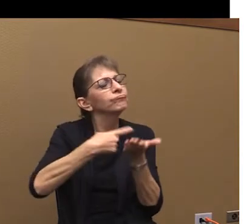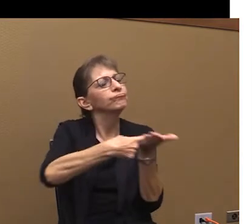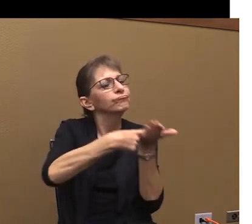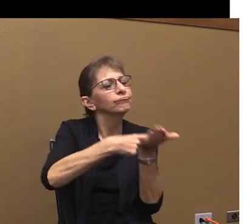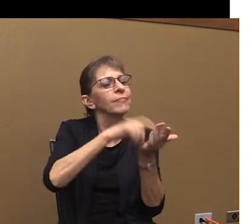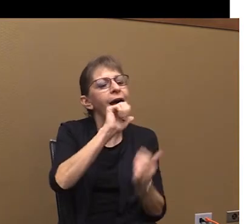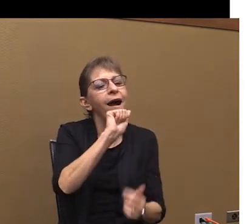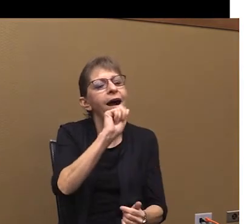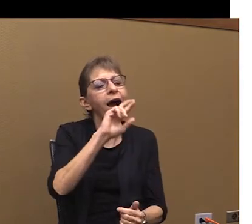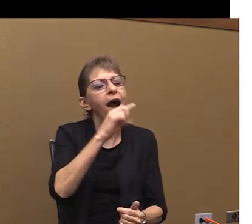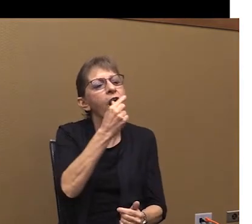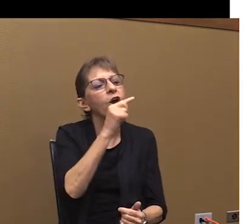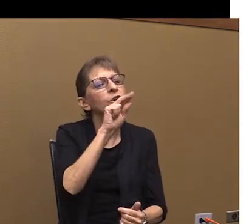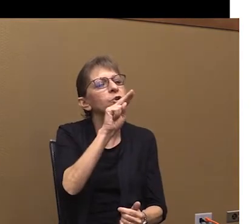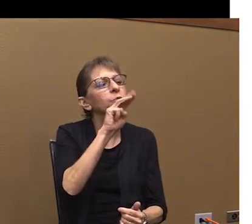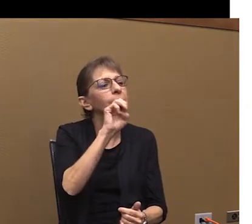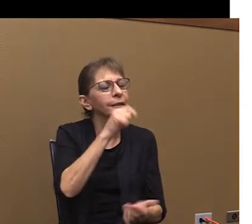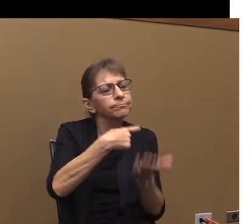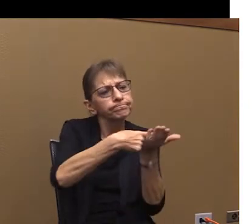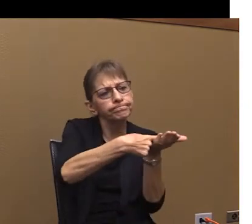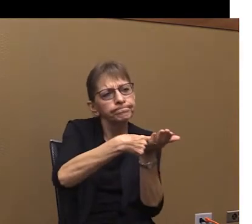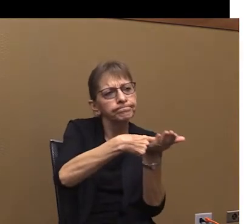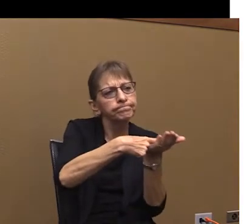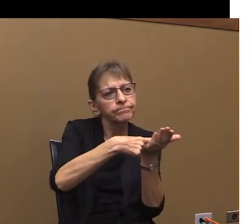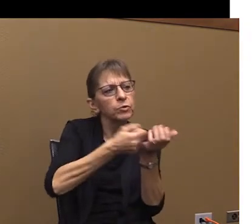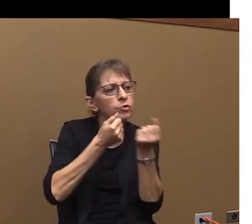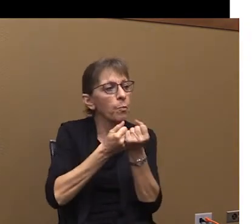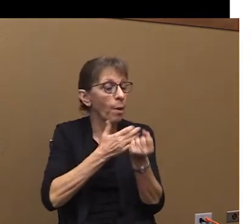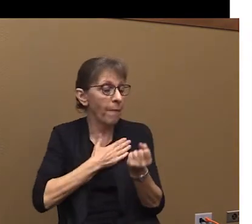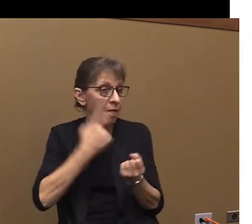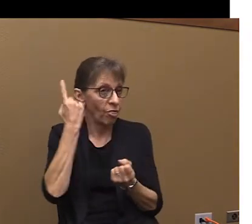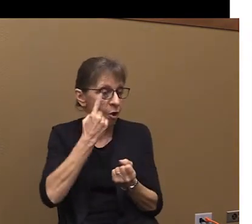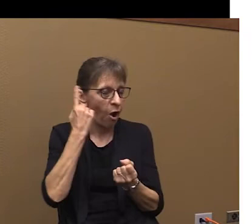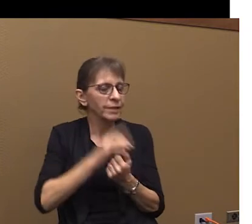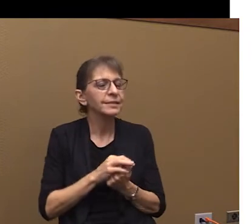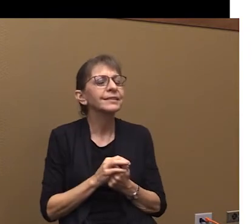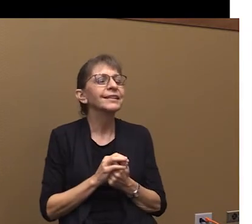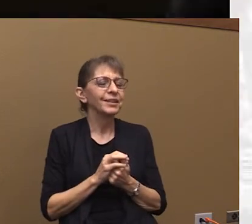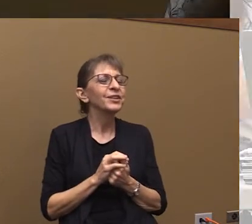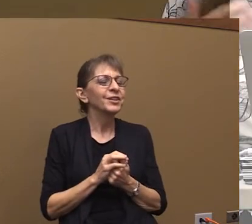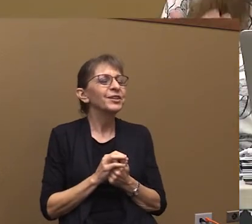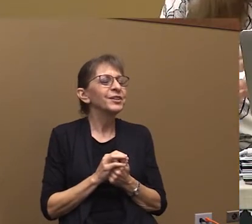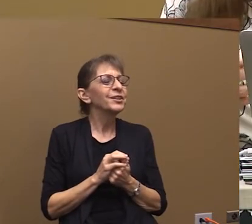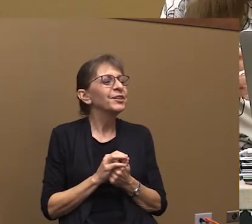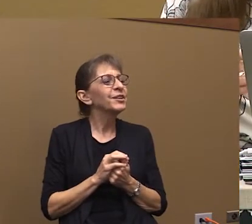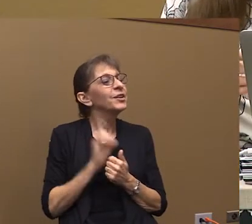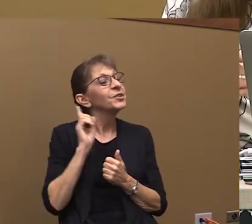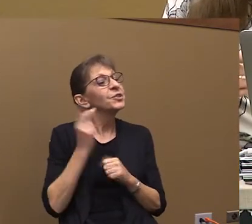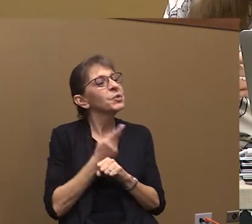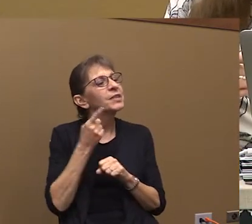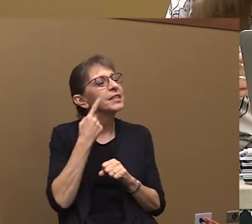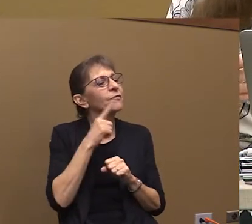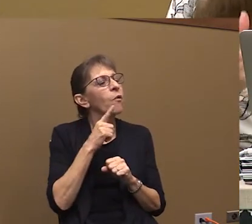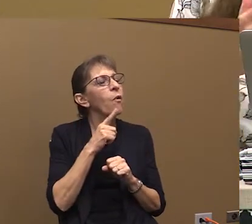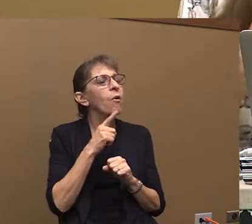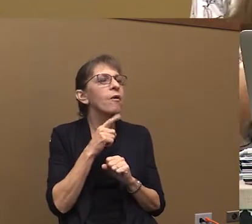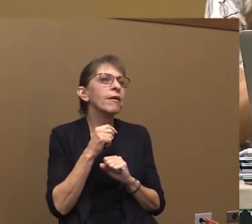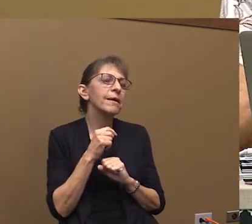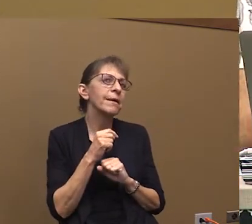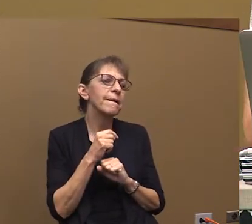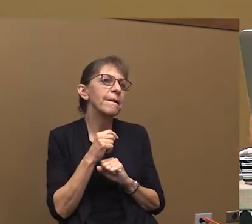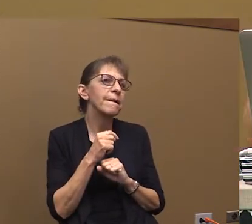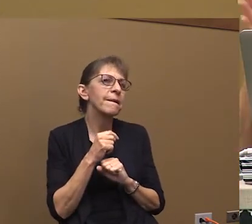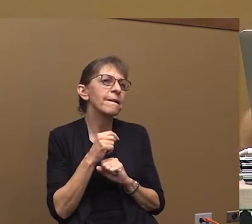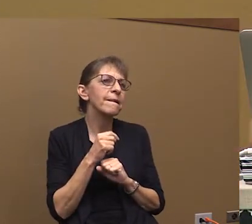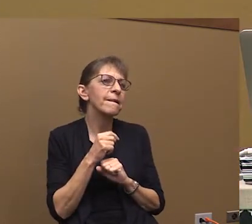argument's like, not like mean argument, it's like literature argument, where you're able to support your thoughts. And